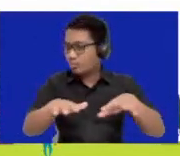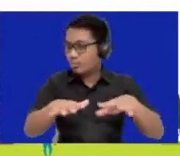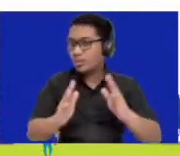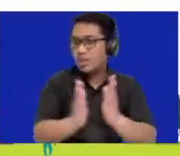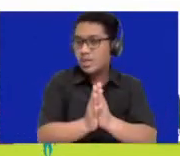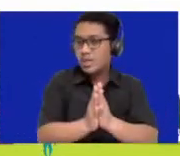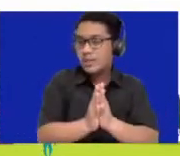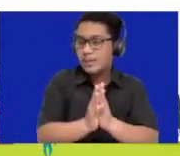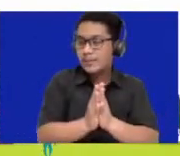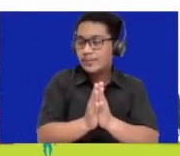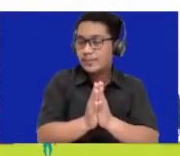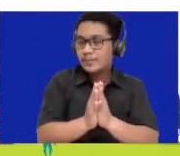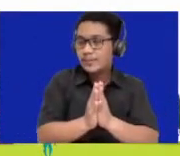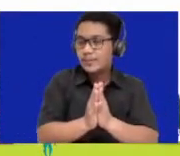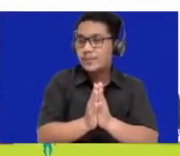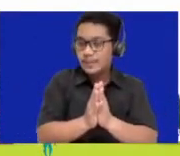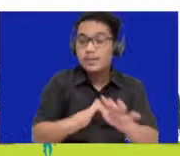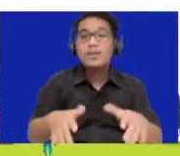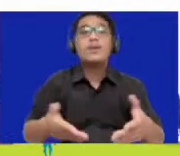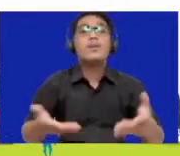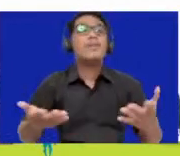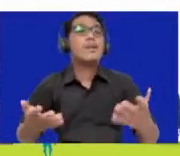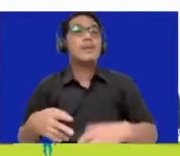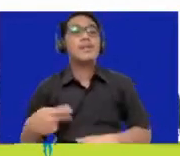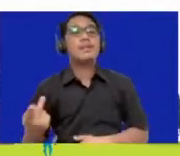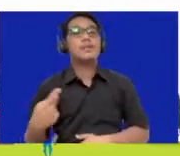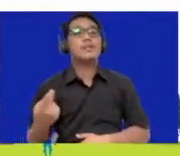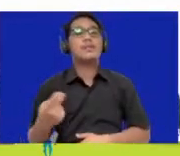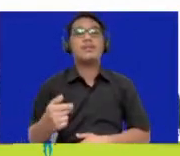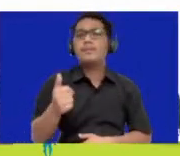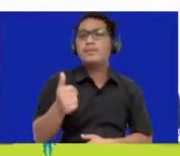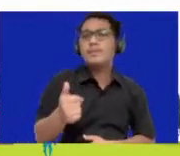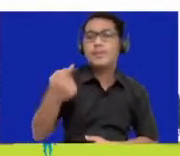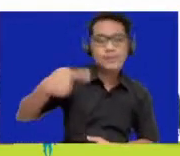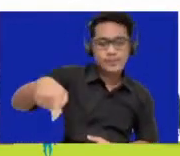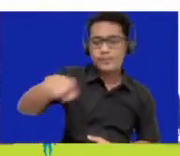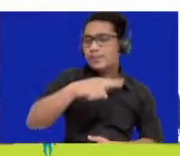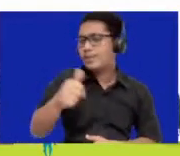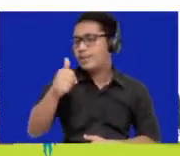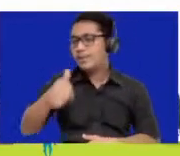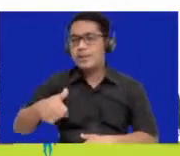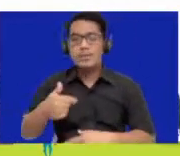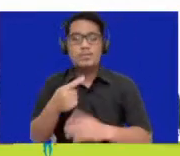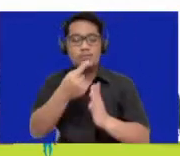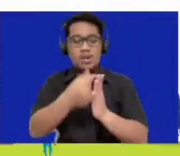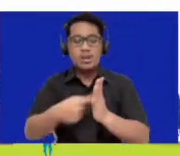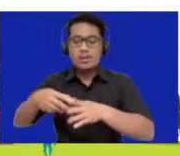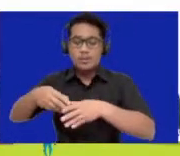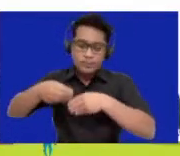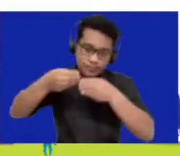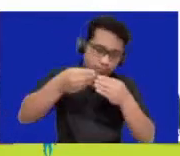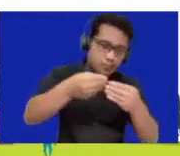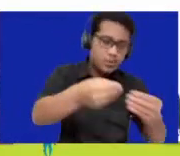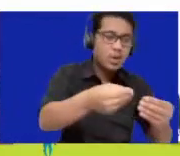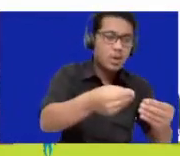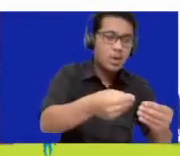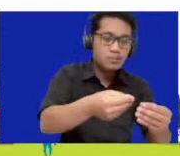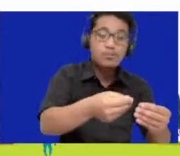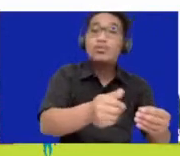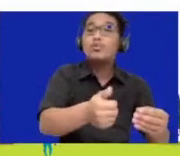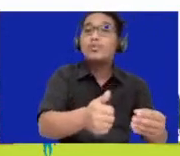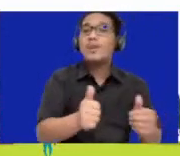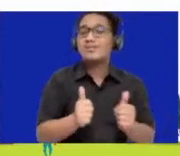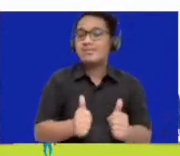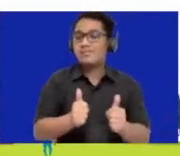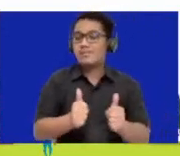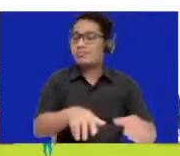disaster actually strikes, so that people can be better prepared. This is combined with messaging and an